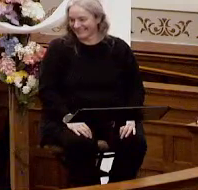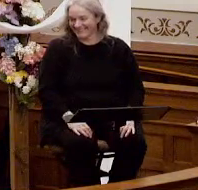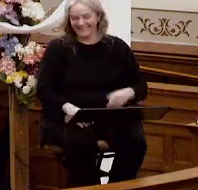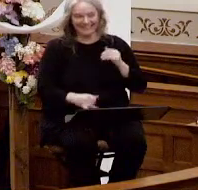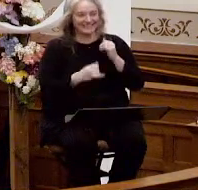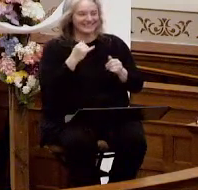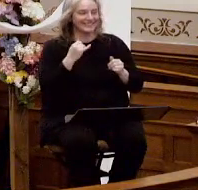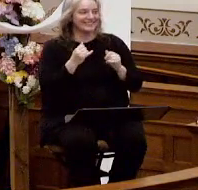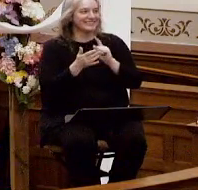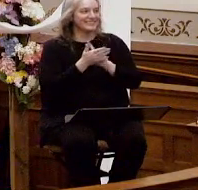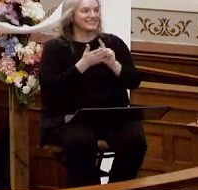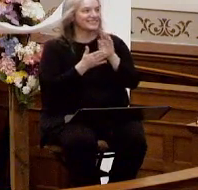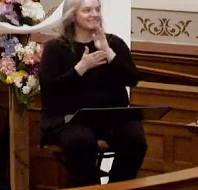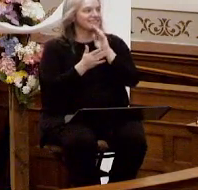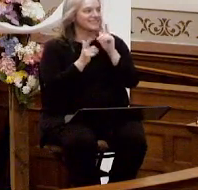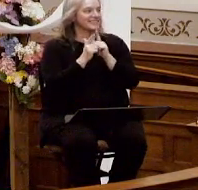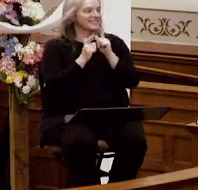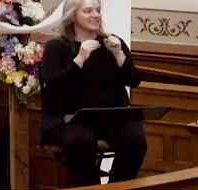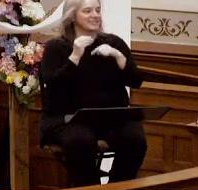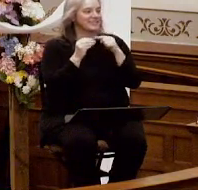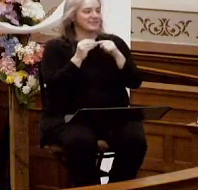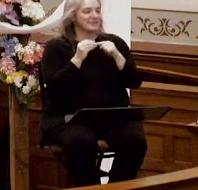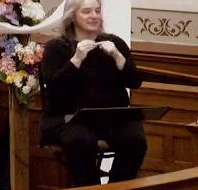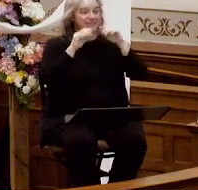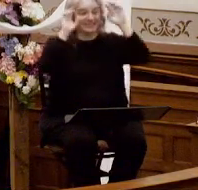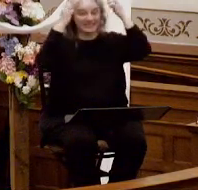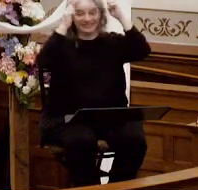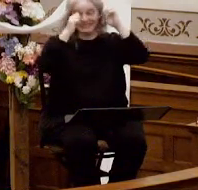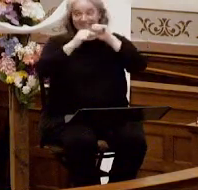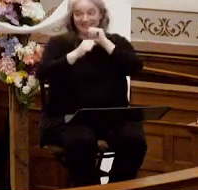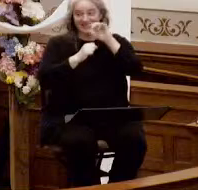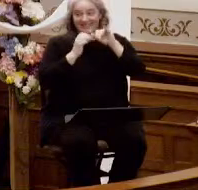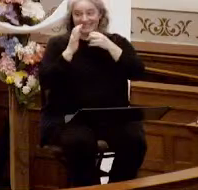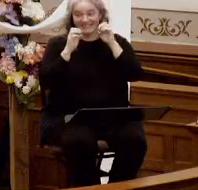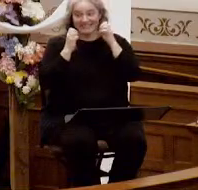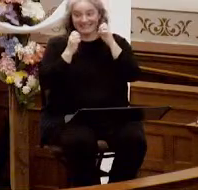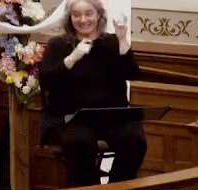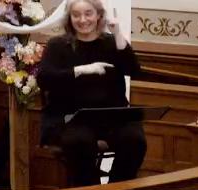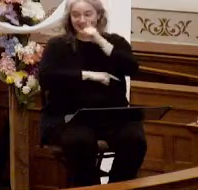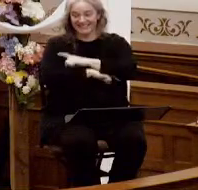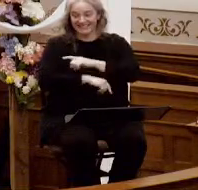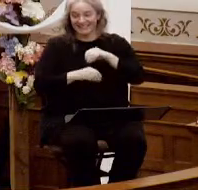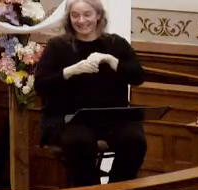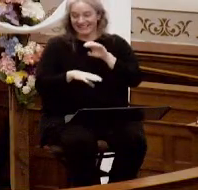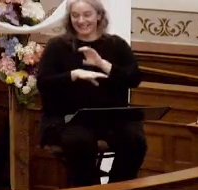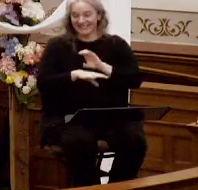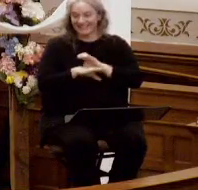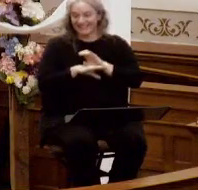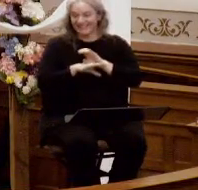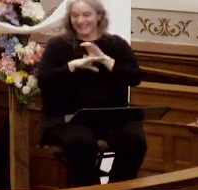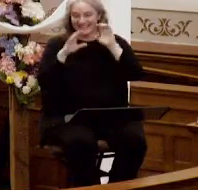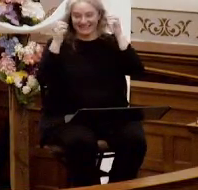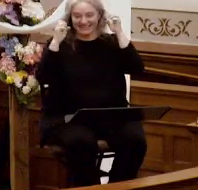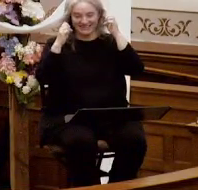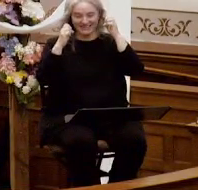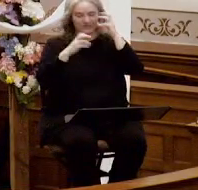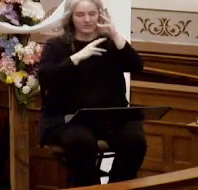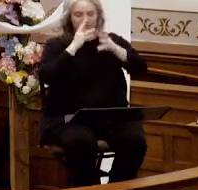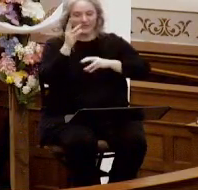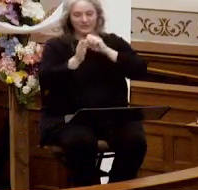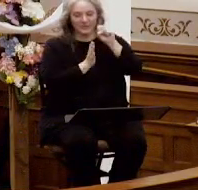Last week, we talked a little bit about the fact that Easter isn't just Easter Day in the church. Easter is a whole